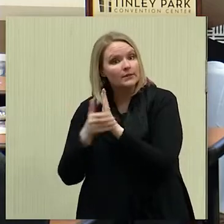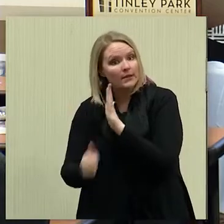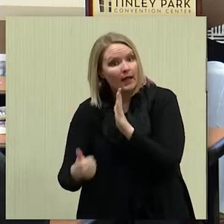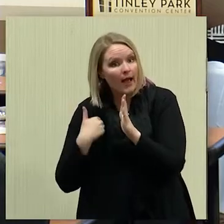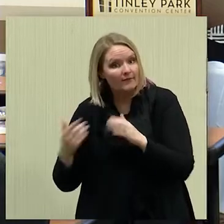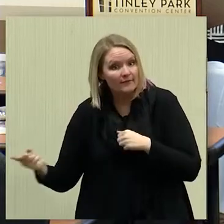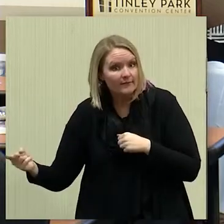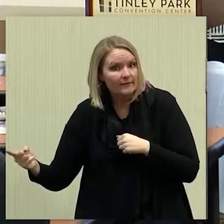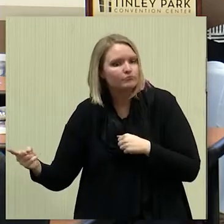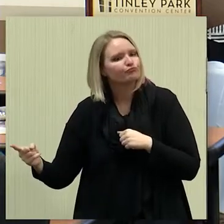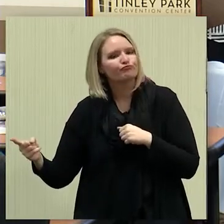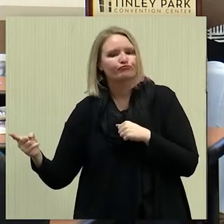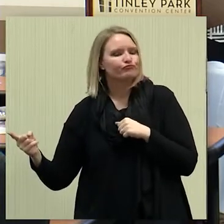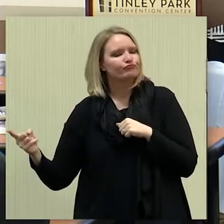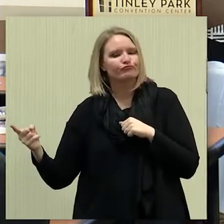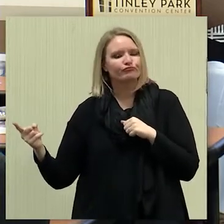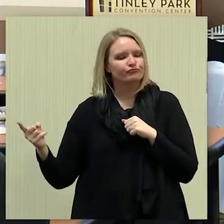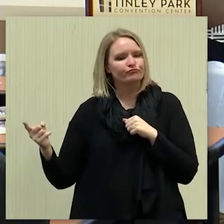play skills?